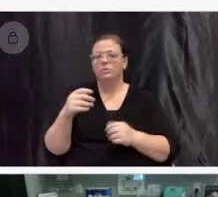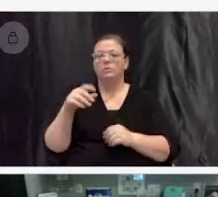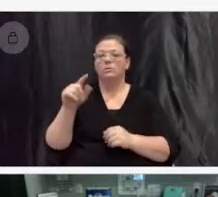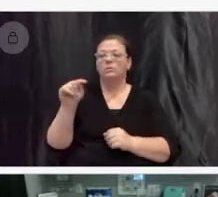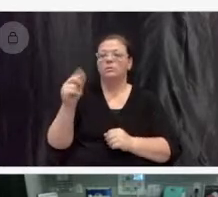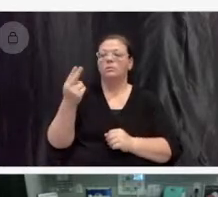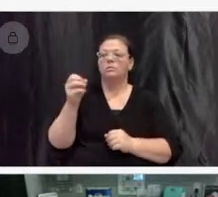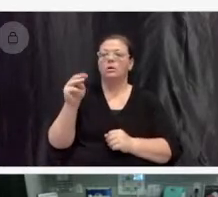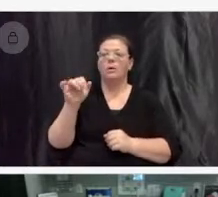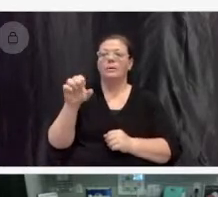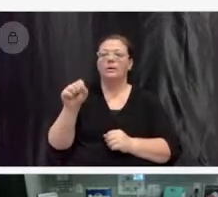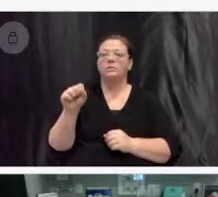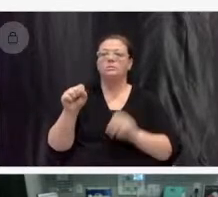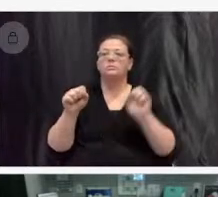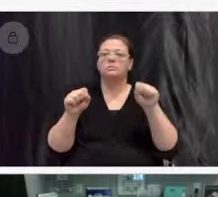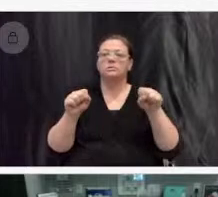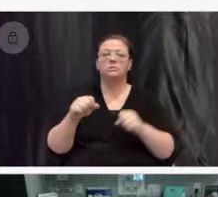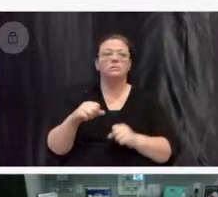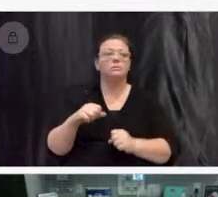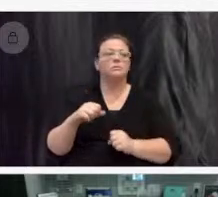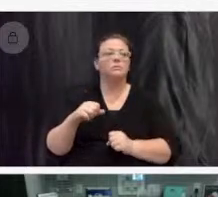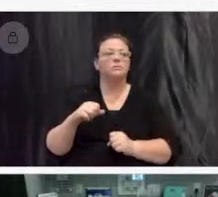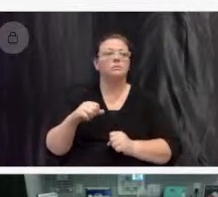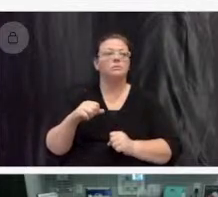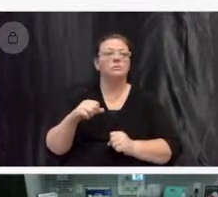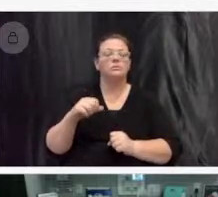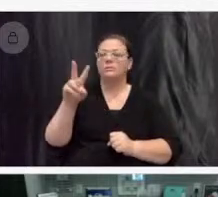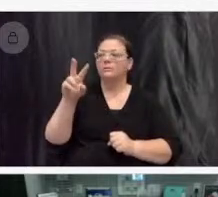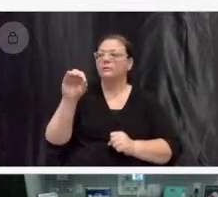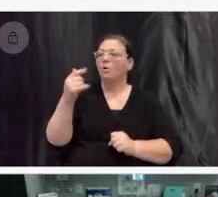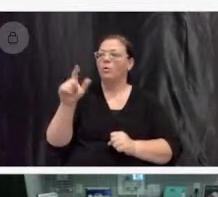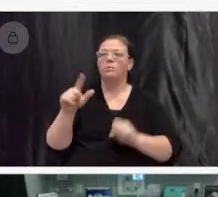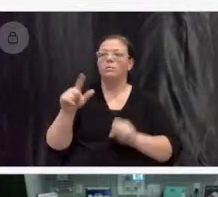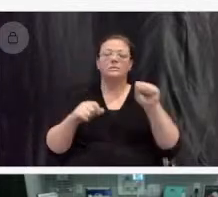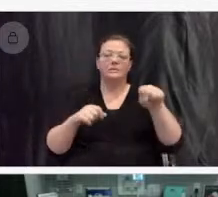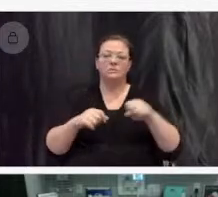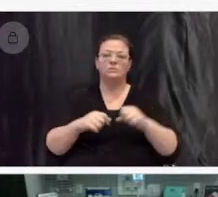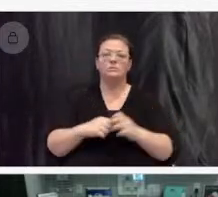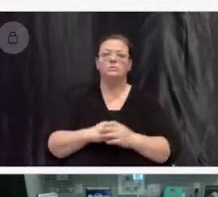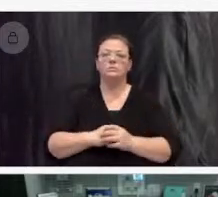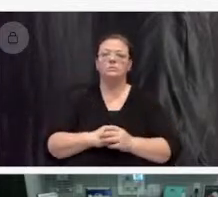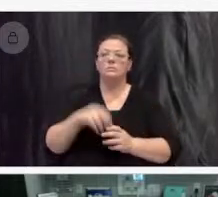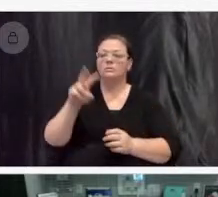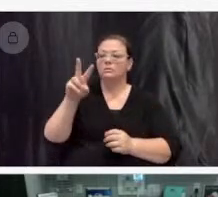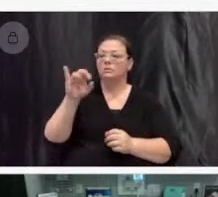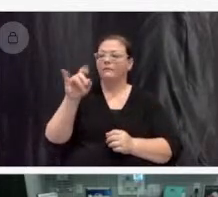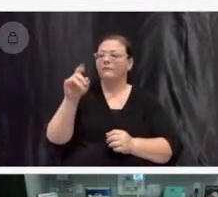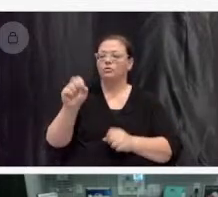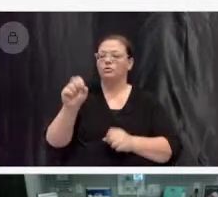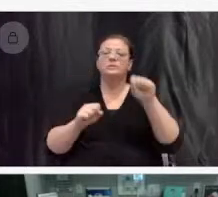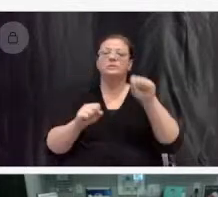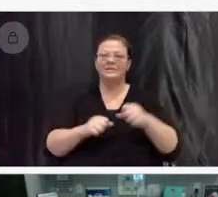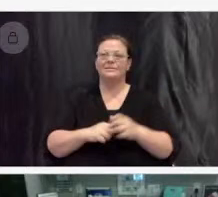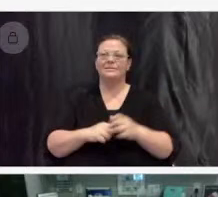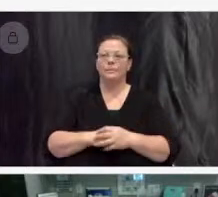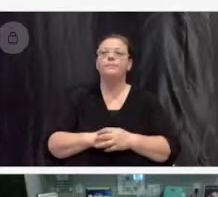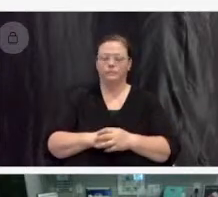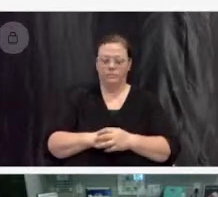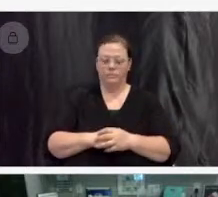Thomas, Yes. Vogel, Yes. Vickers, Yes.